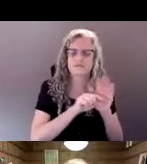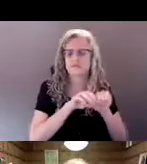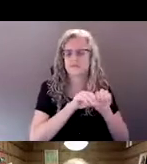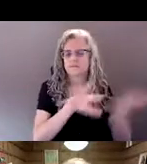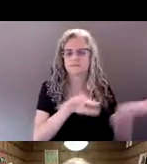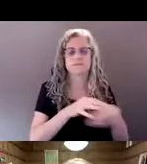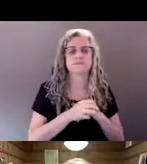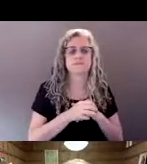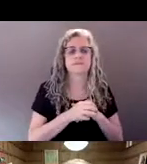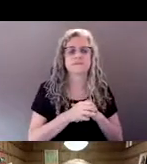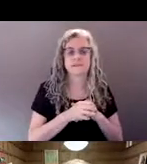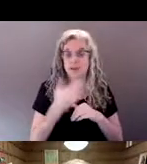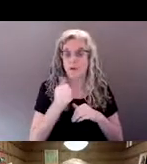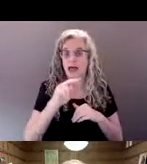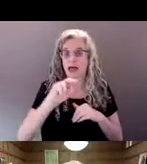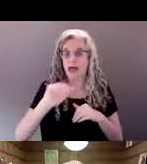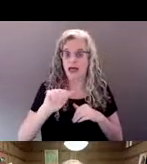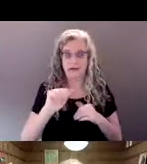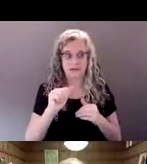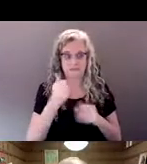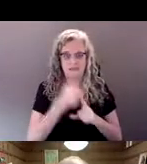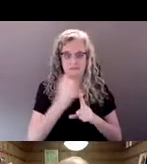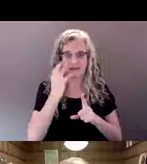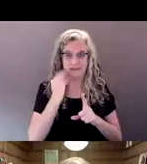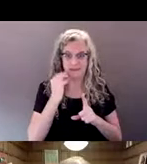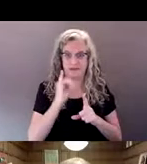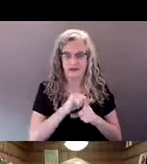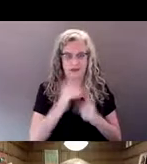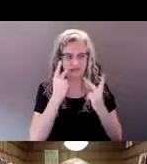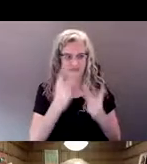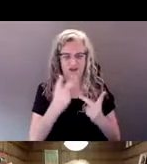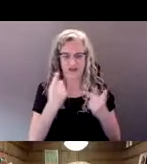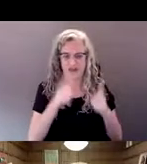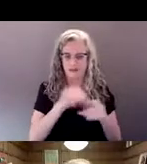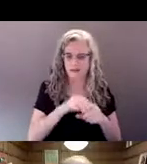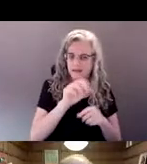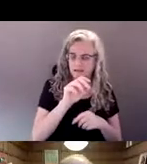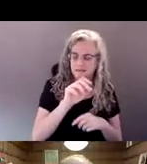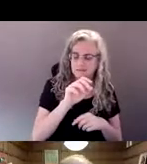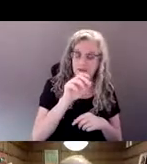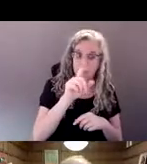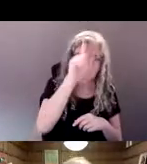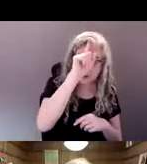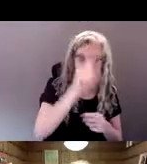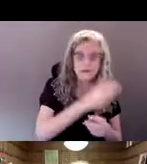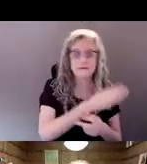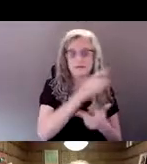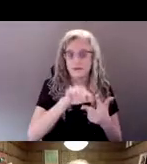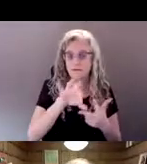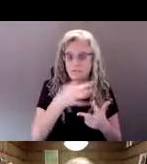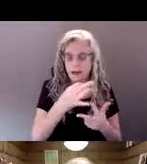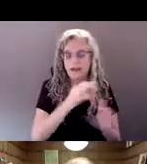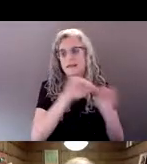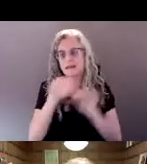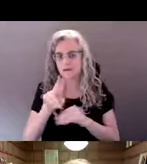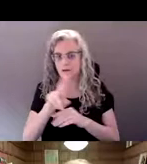she asked herself, because she was living through this first in Germany and then in France and then in the United States, was how and why